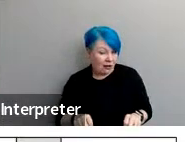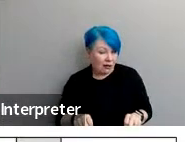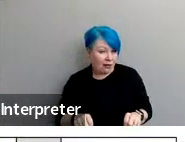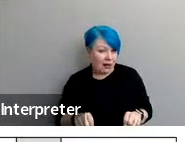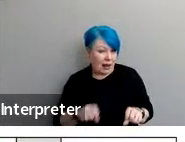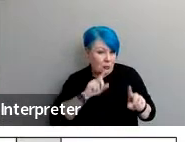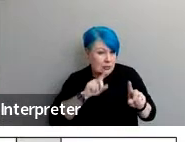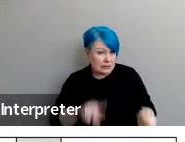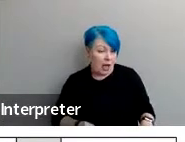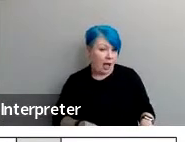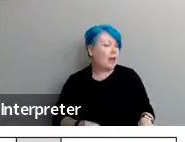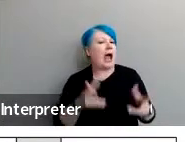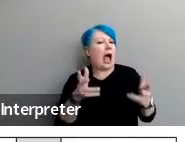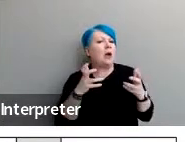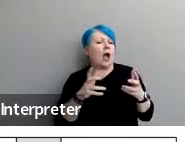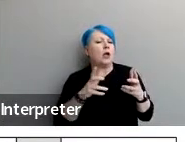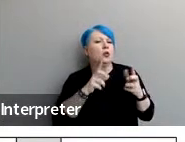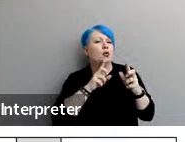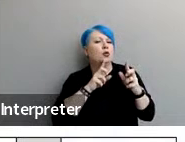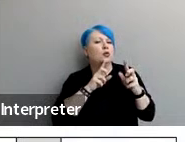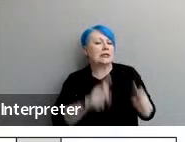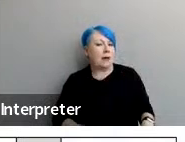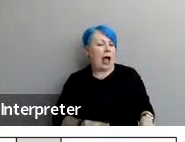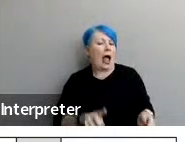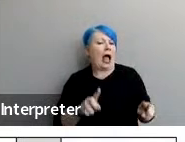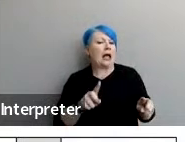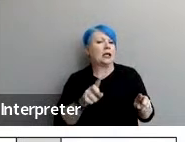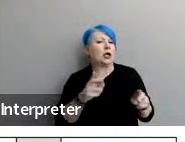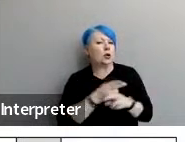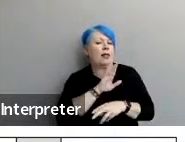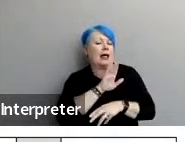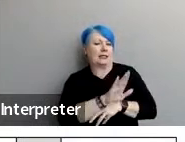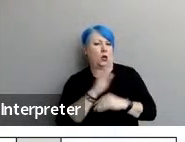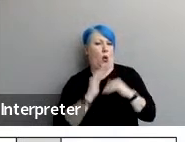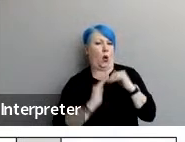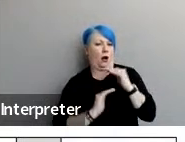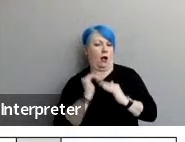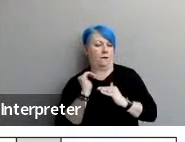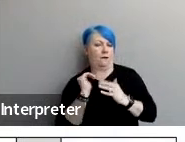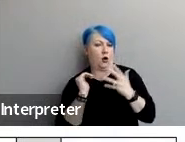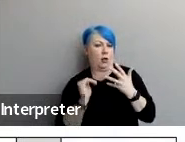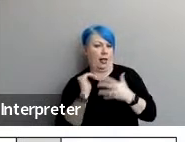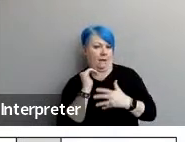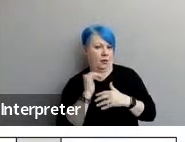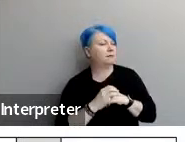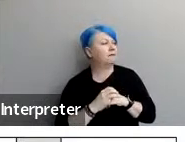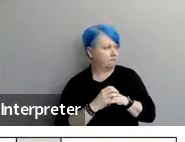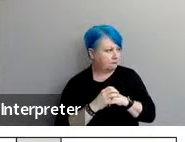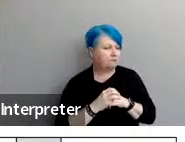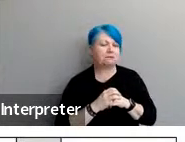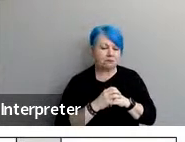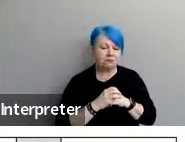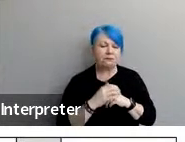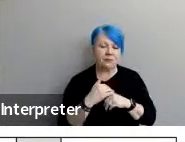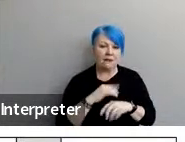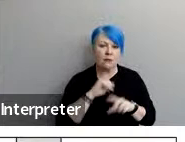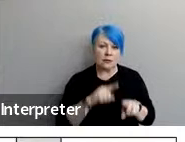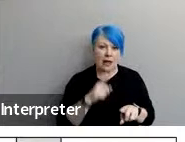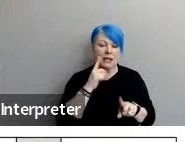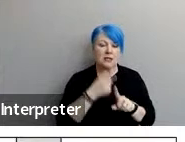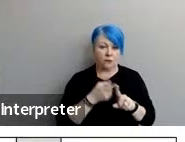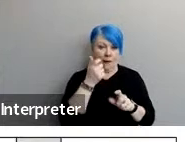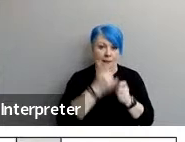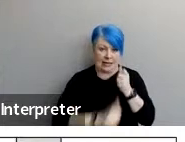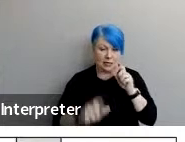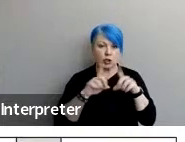respond at a comfortable level. I'm able to have those conversations with each partner district. We focus on what